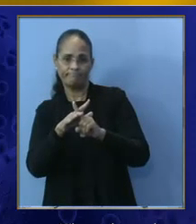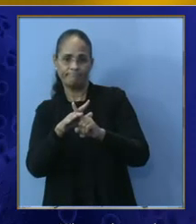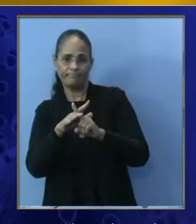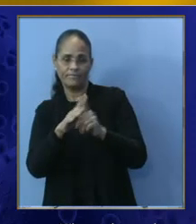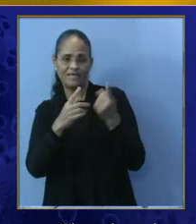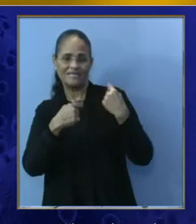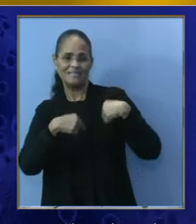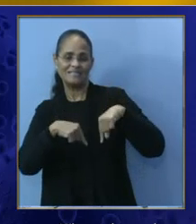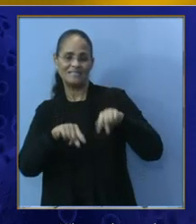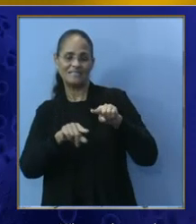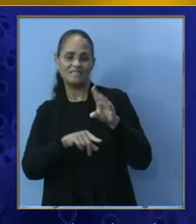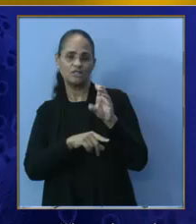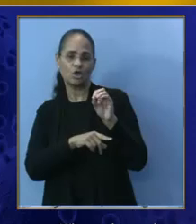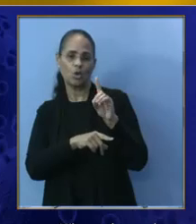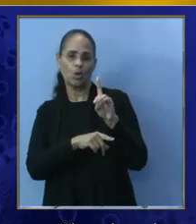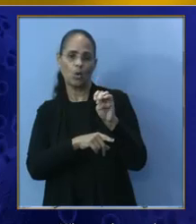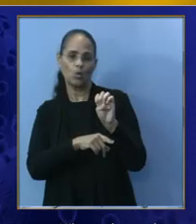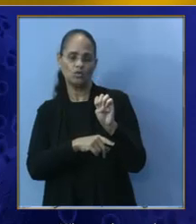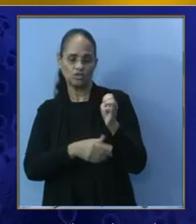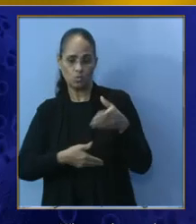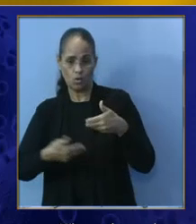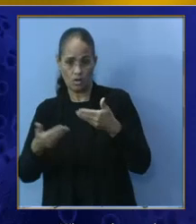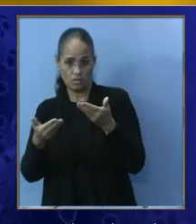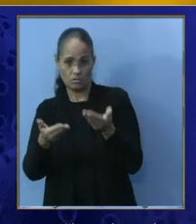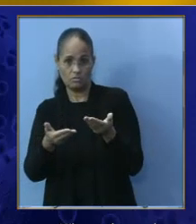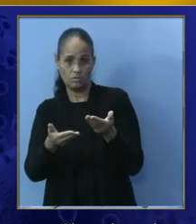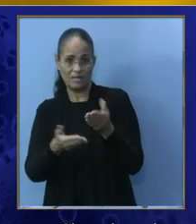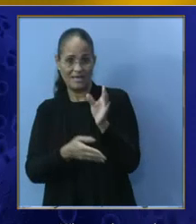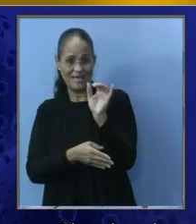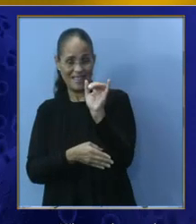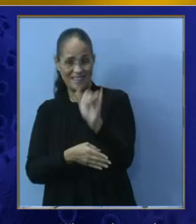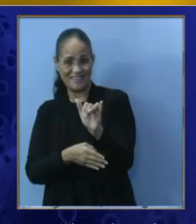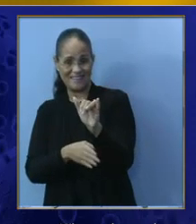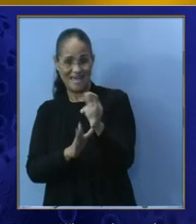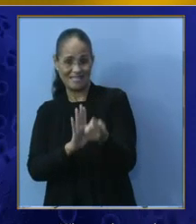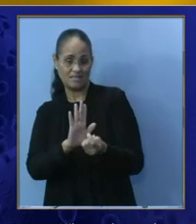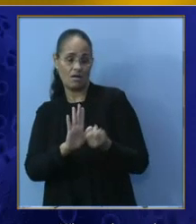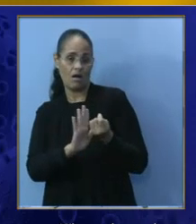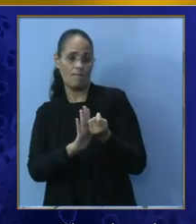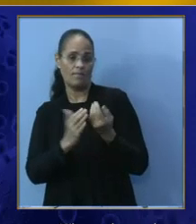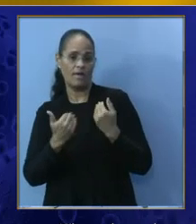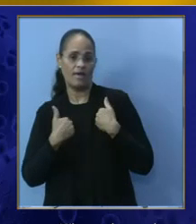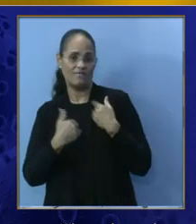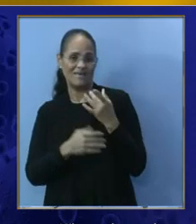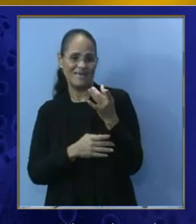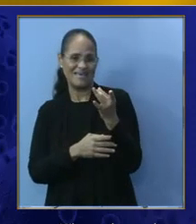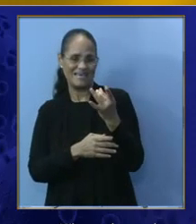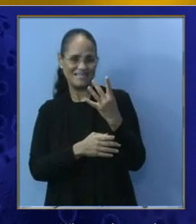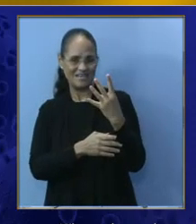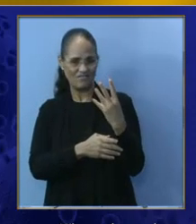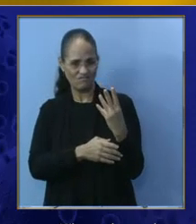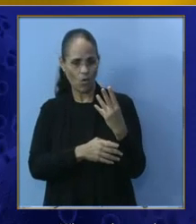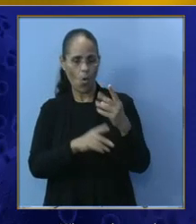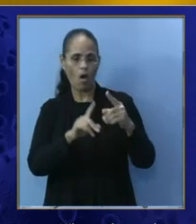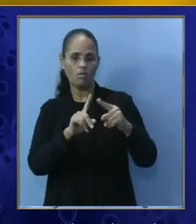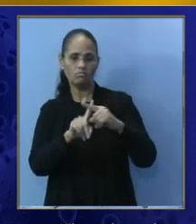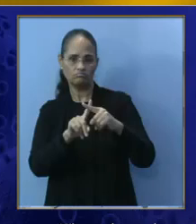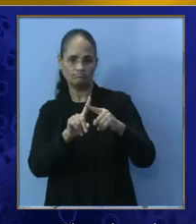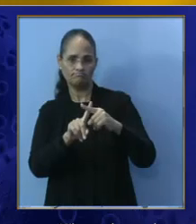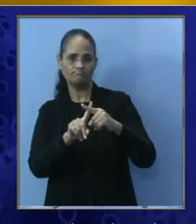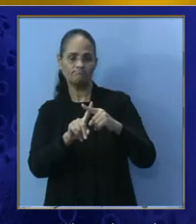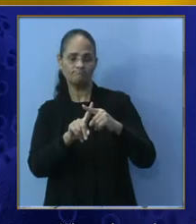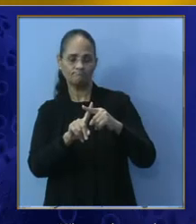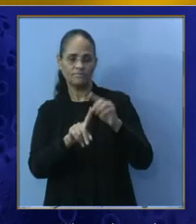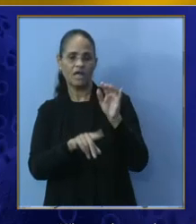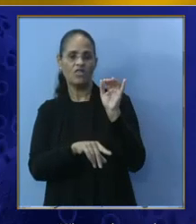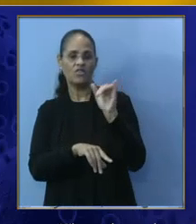since the codes were first able to be issued. In that time, there have been 84 confirmed cases that